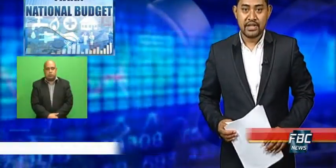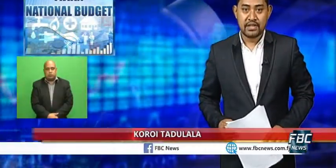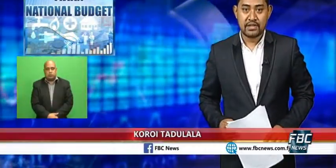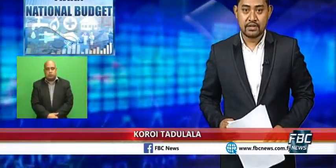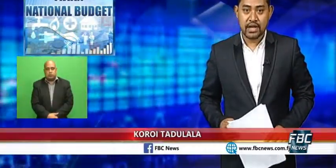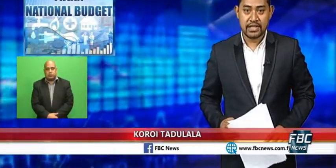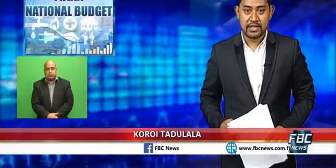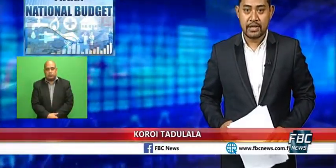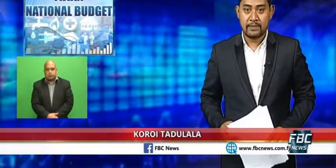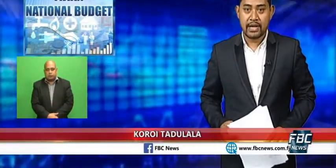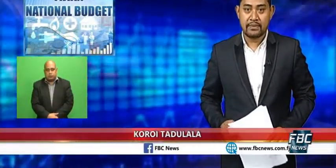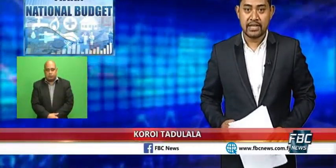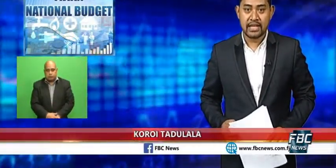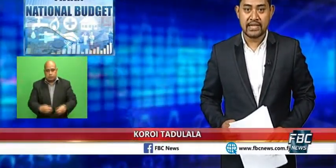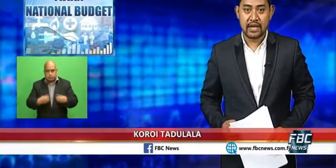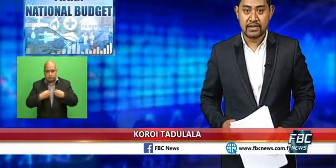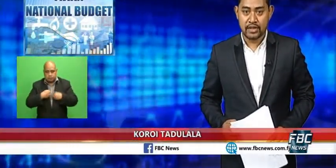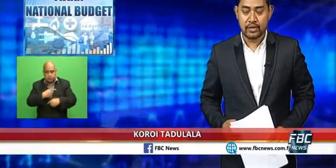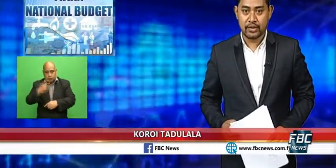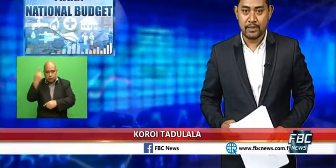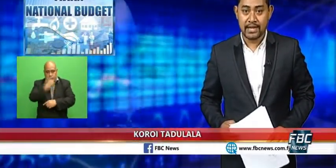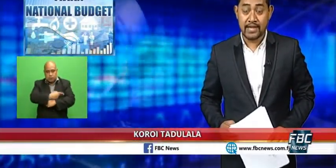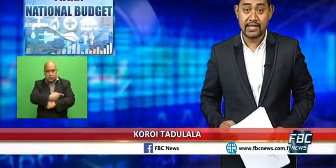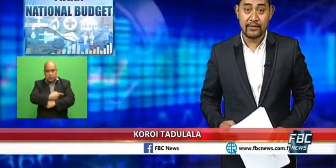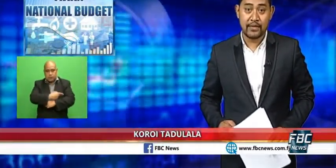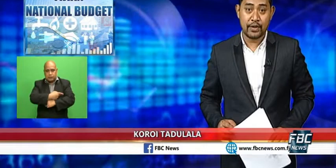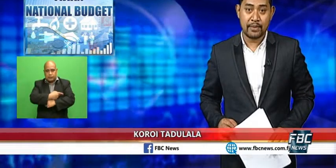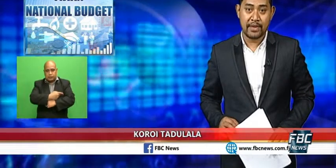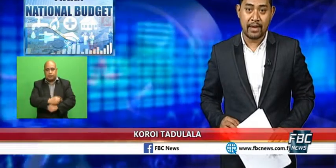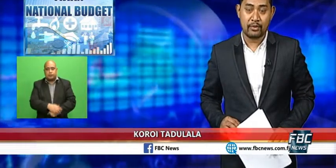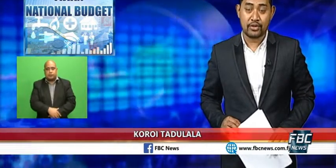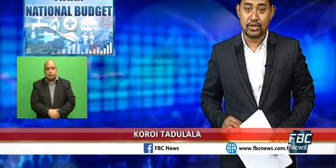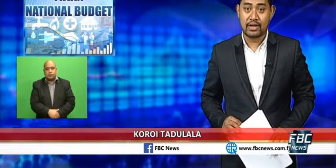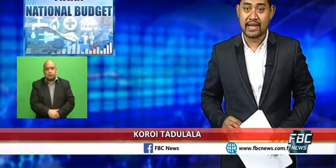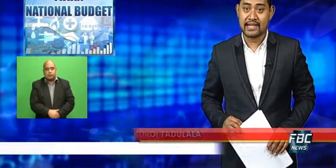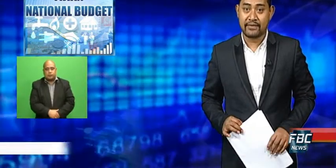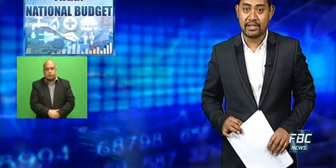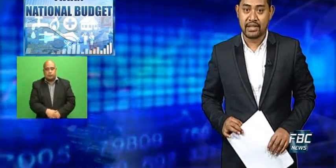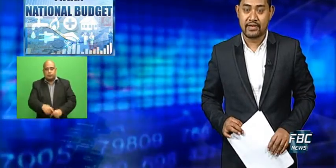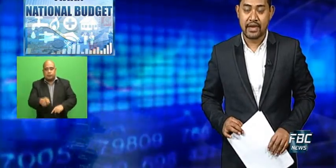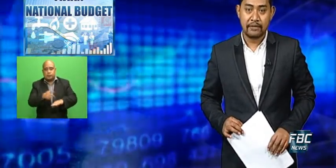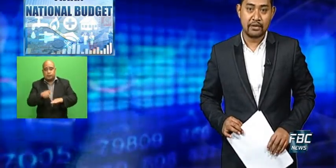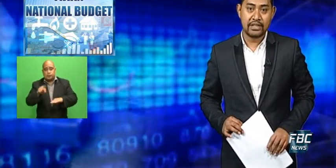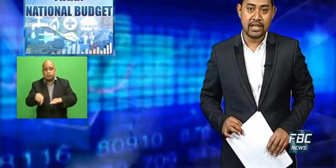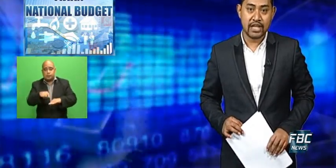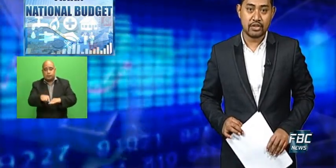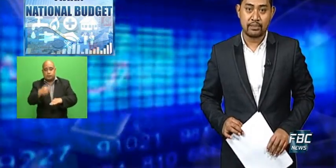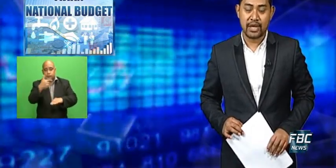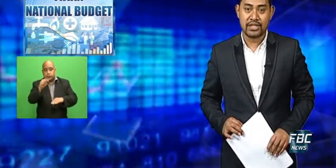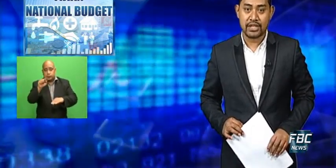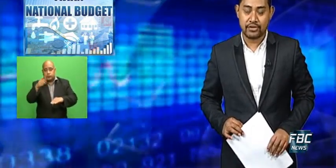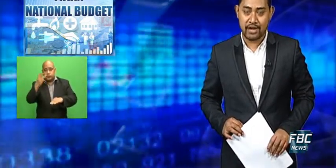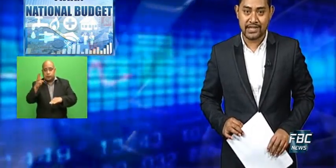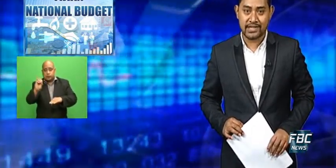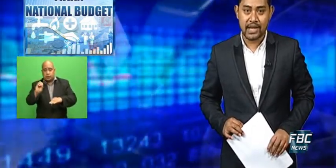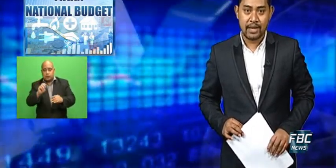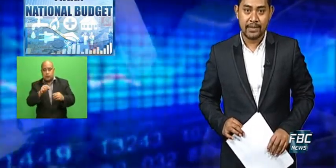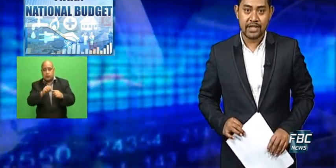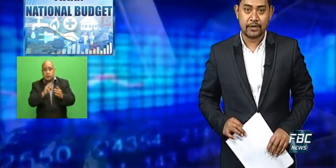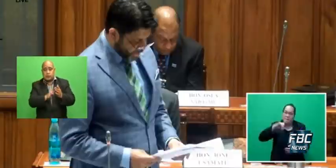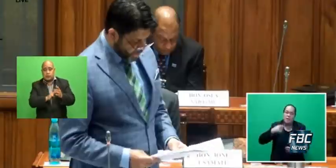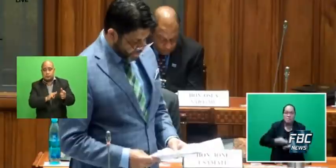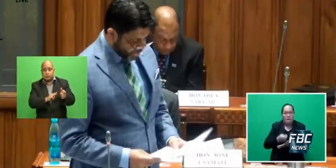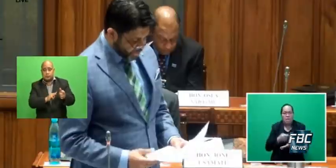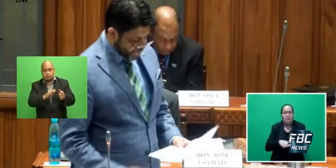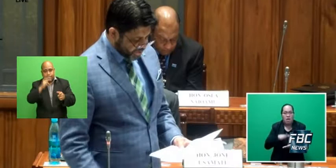Leading business tonight, the Parliament is now scheduled to meet at 7:30 p.m. on July 17th for the National Budget Address.